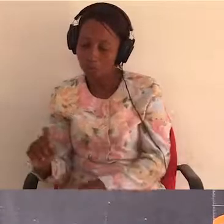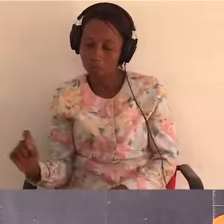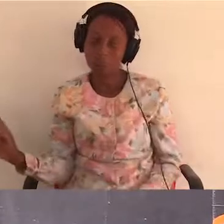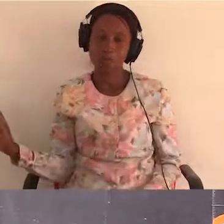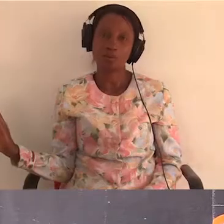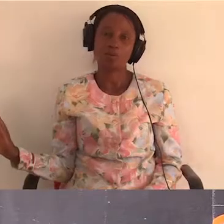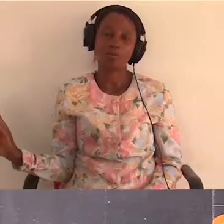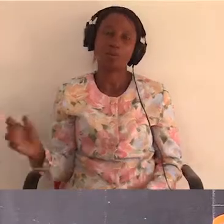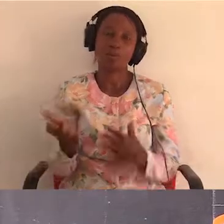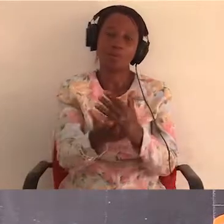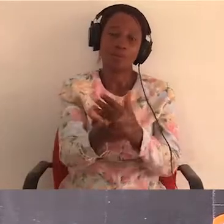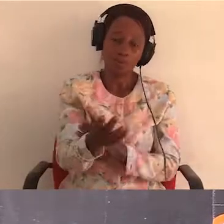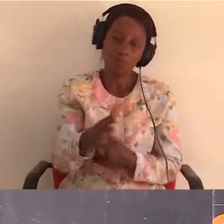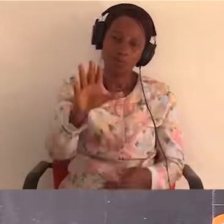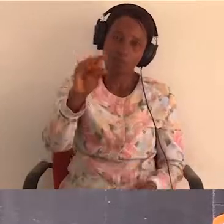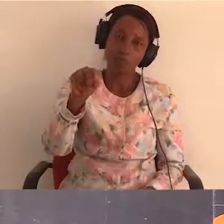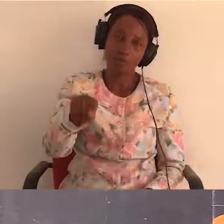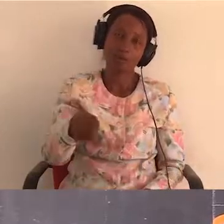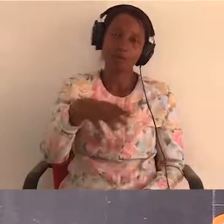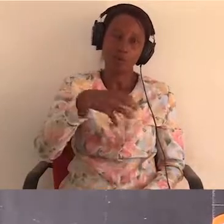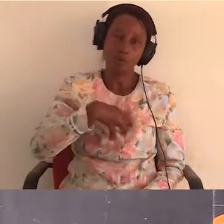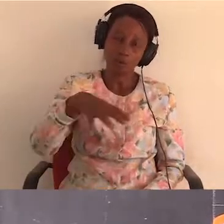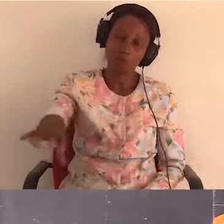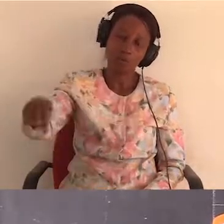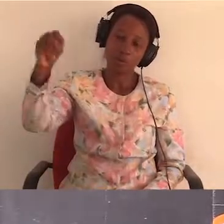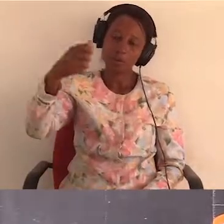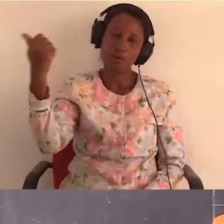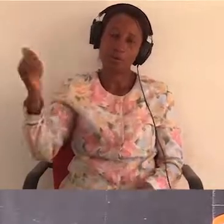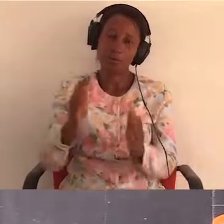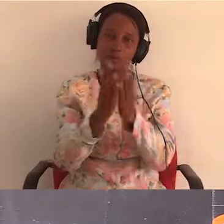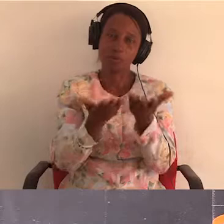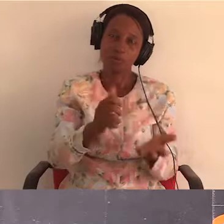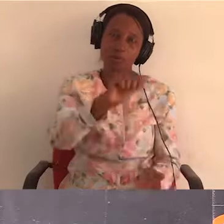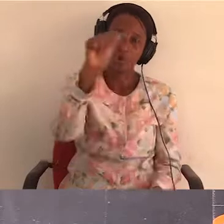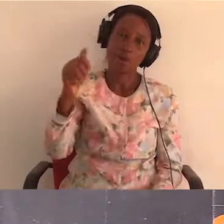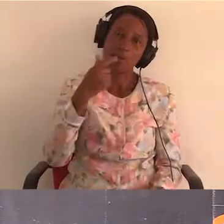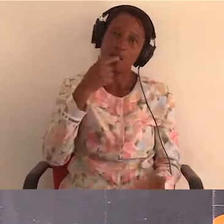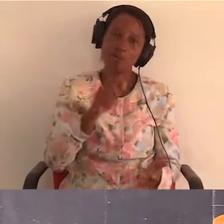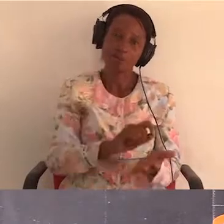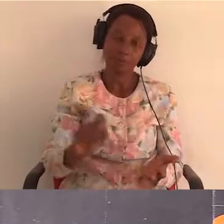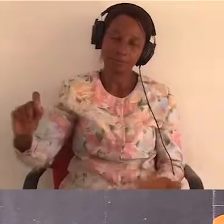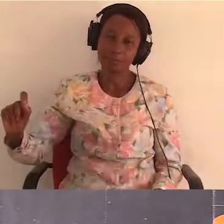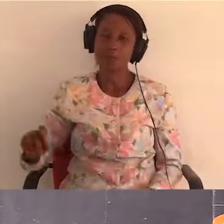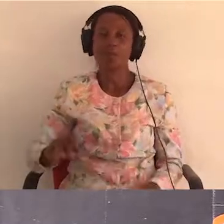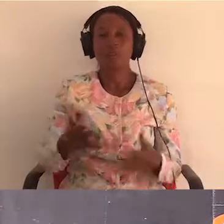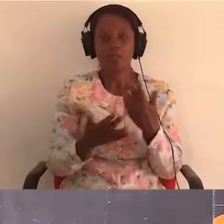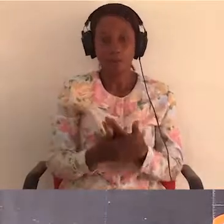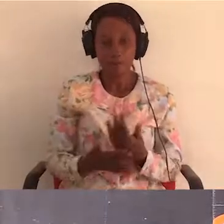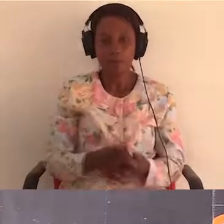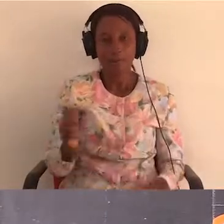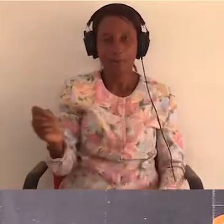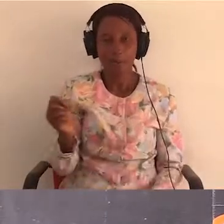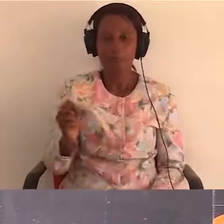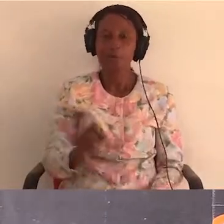I want you to take out your books and your pencils and get ready, because you are going to write the sound in